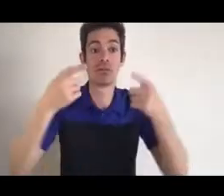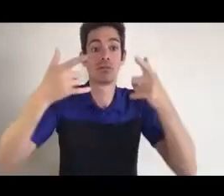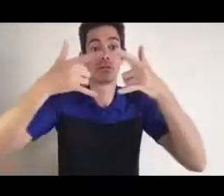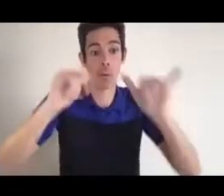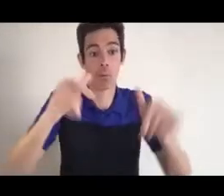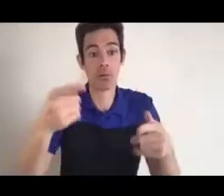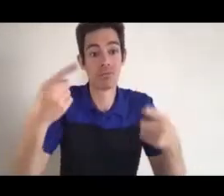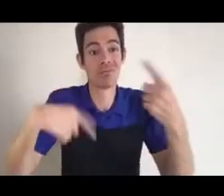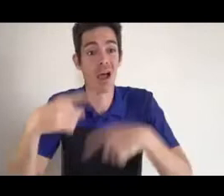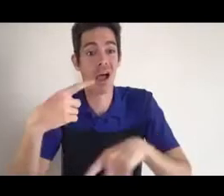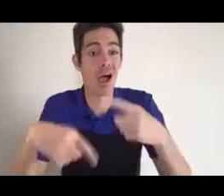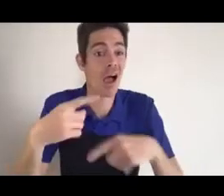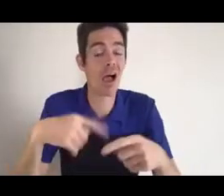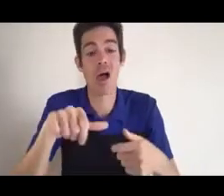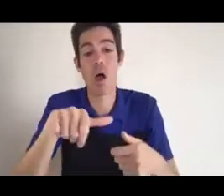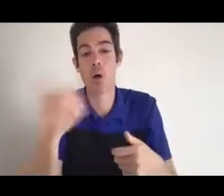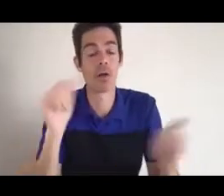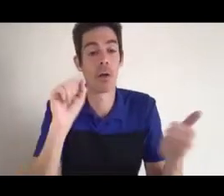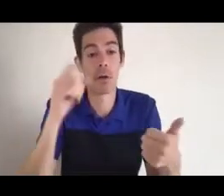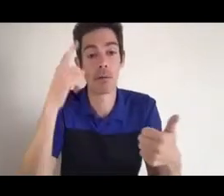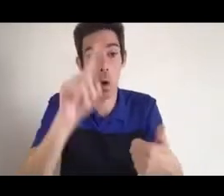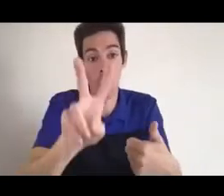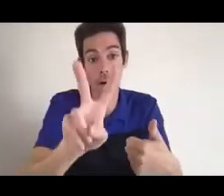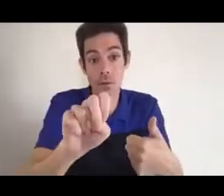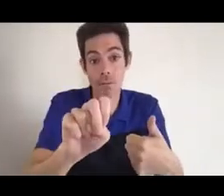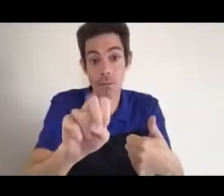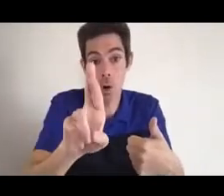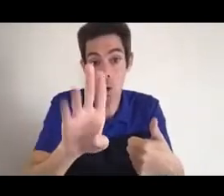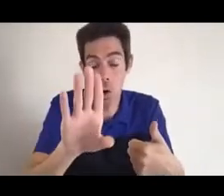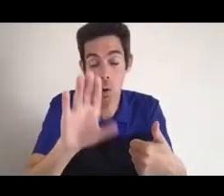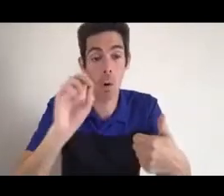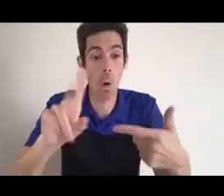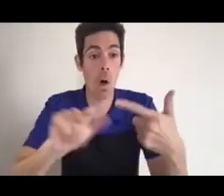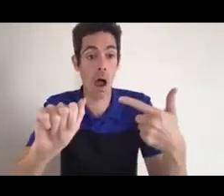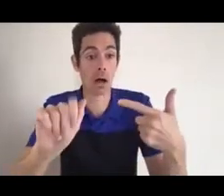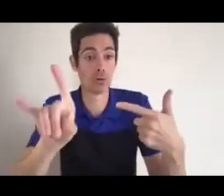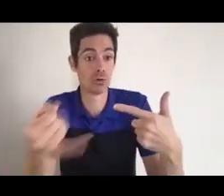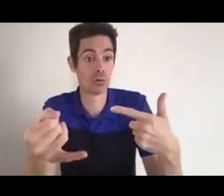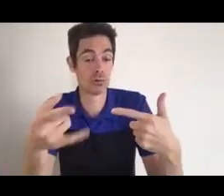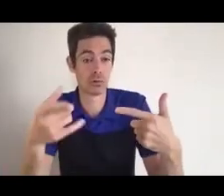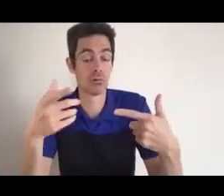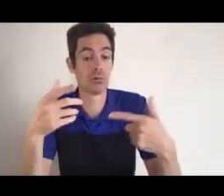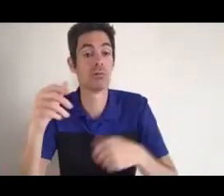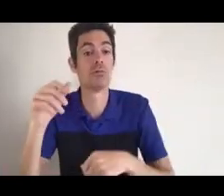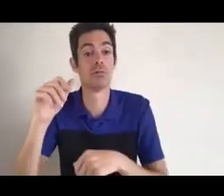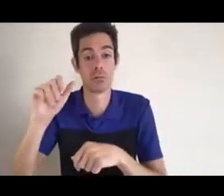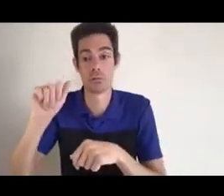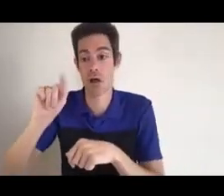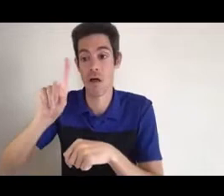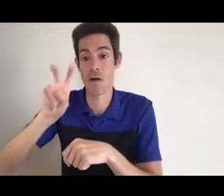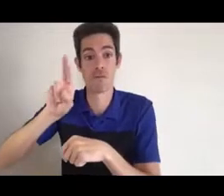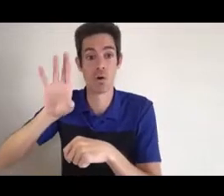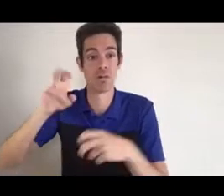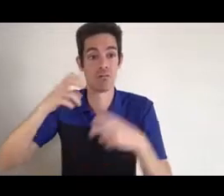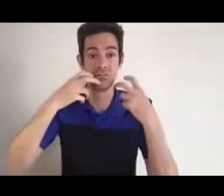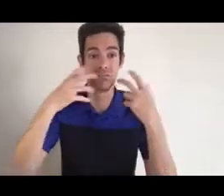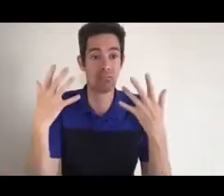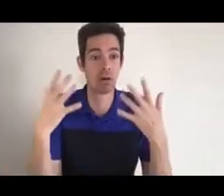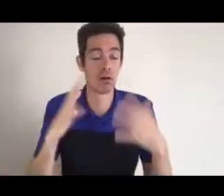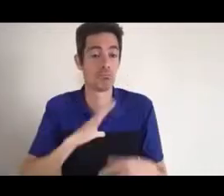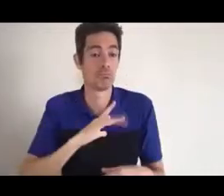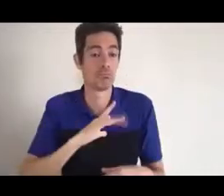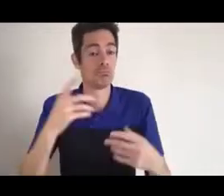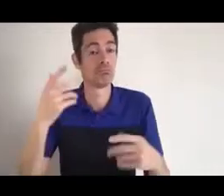sign that word that's depicted in your facial expressions or your body language, whether it's an